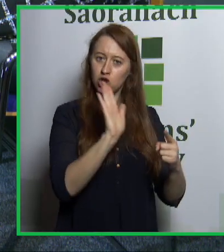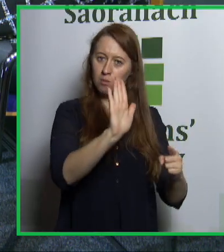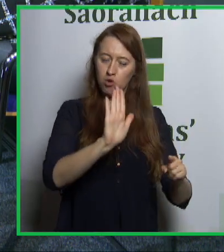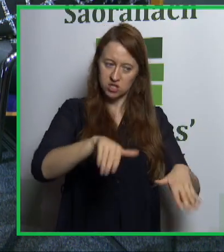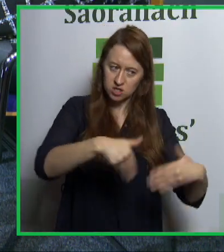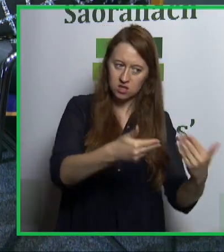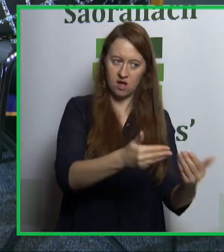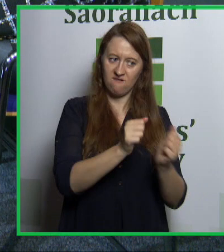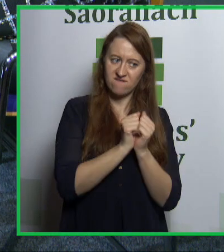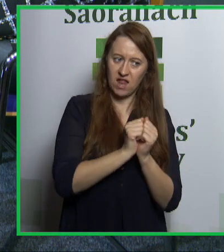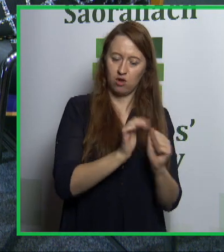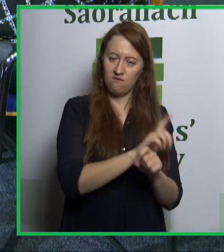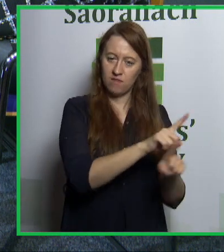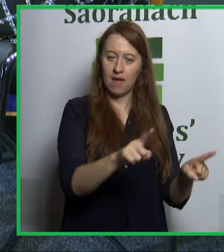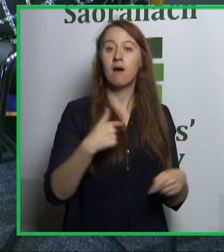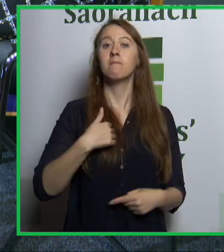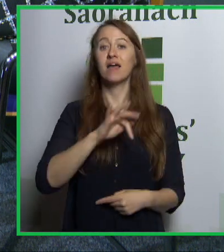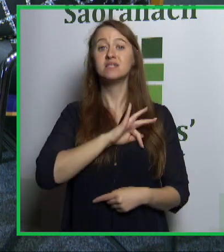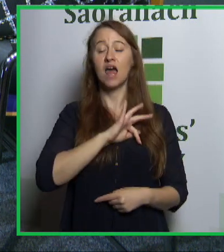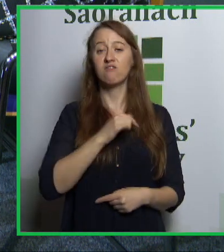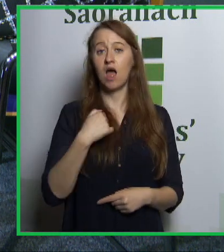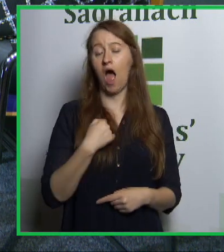me, I'm only relatively drug free.